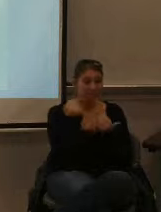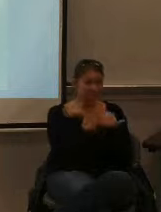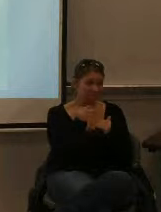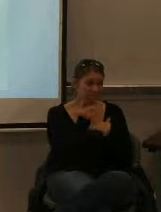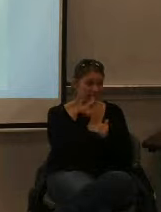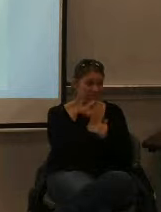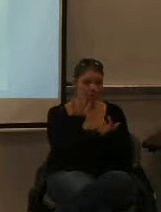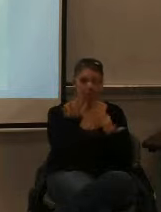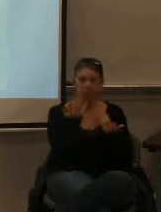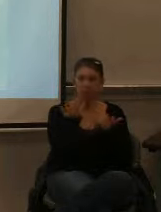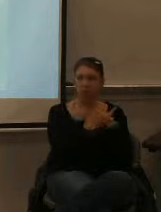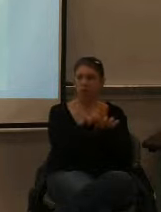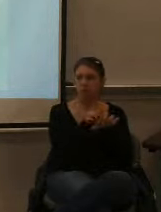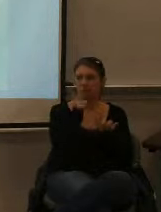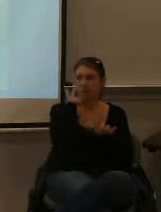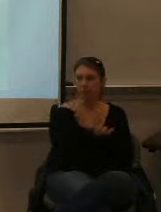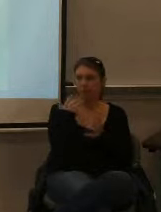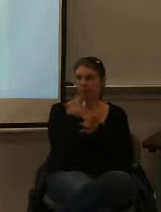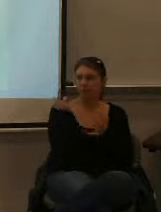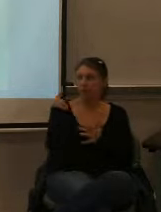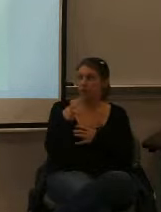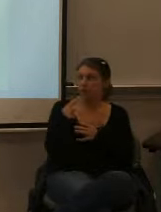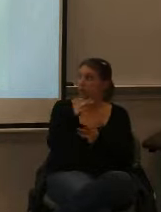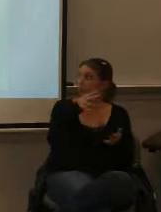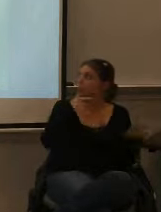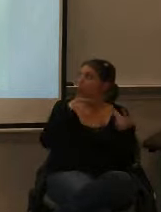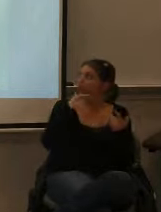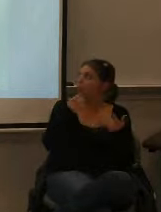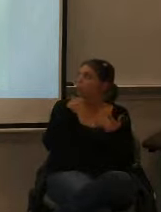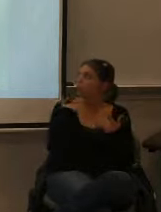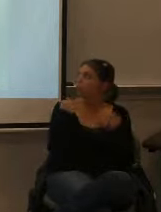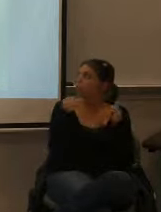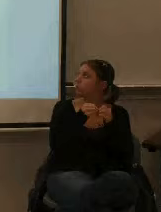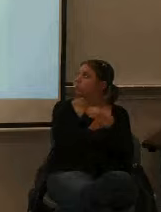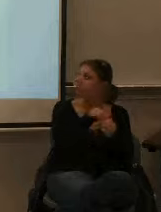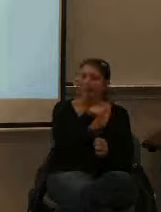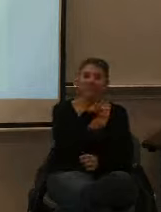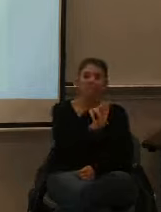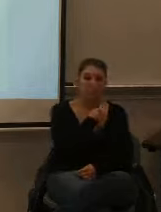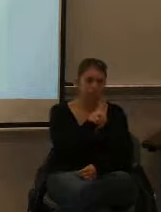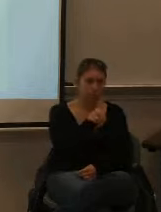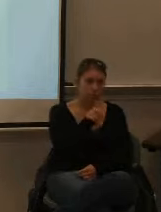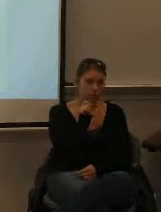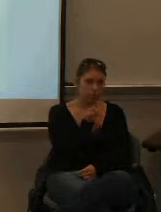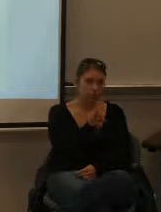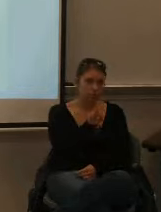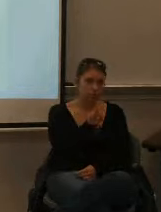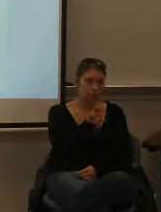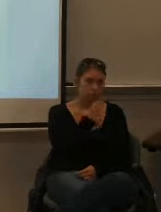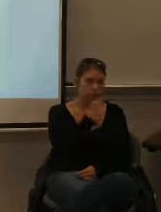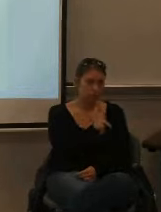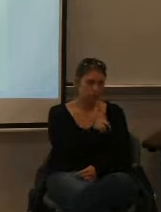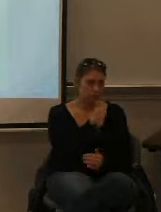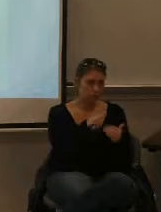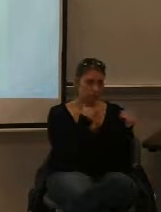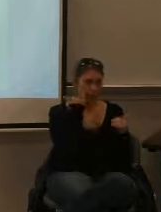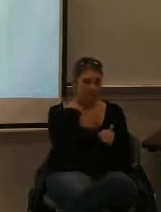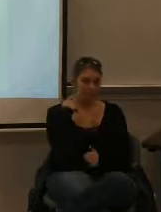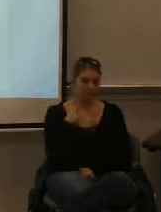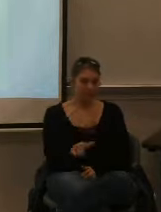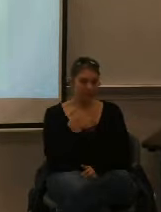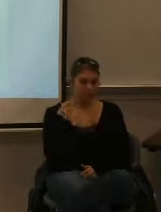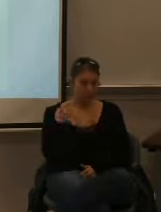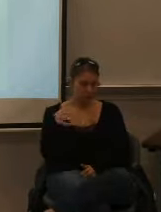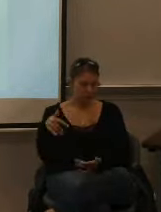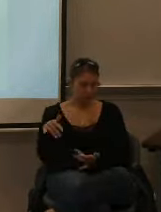see if there's a lot of phosphorus around, you have more yield of chlorophyll than if there's less